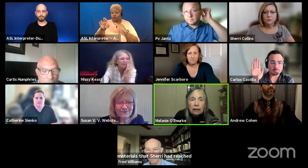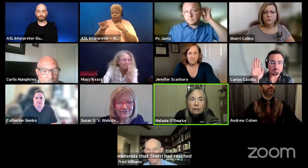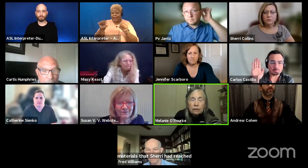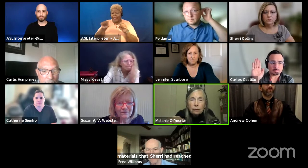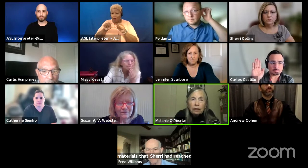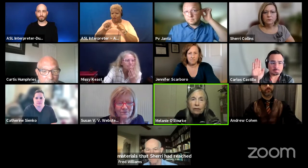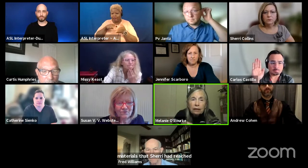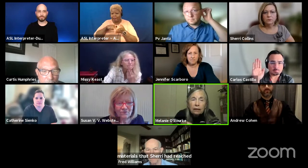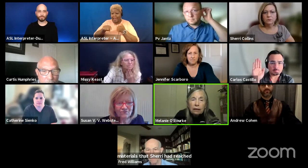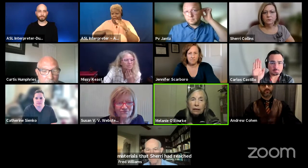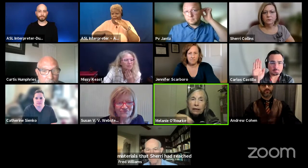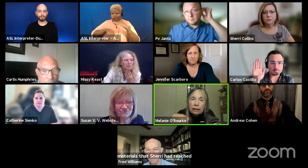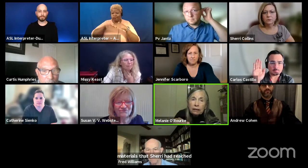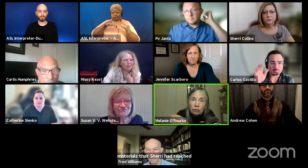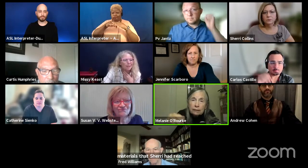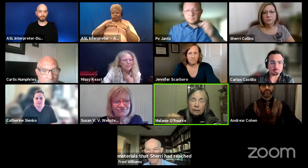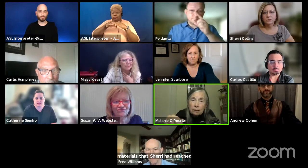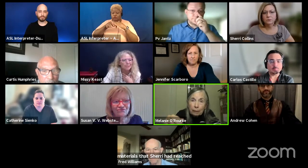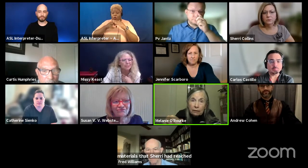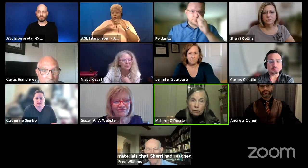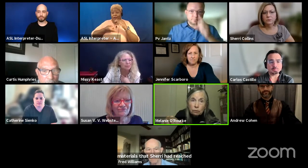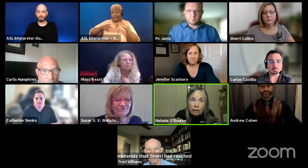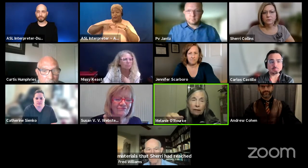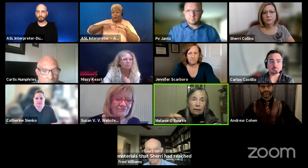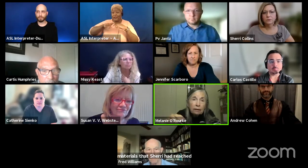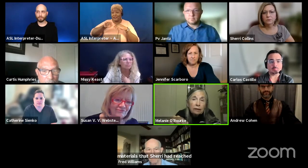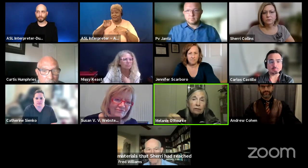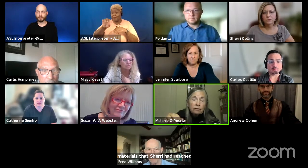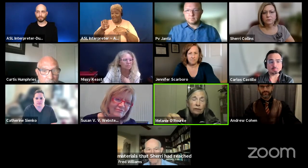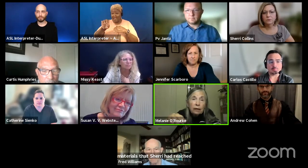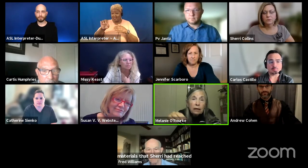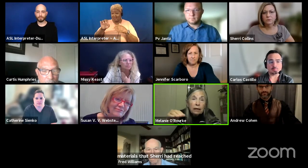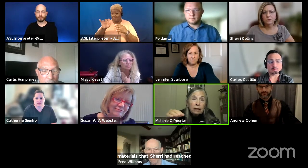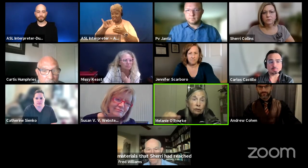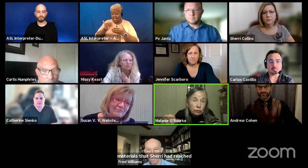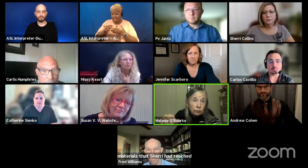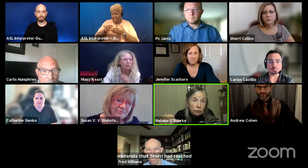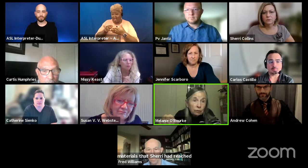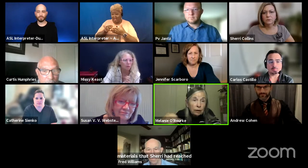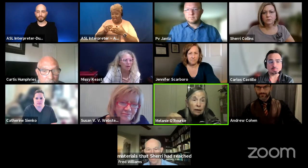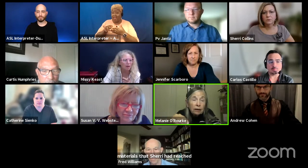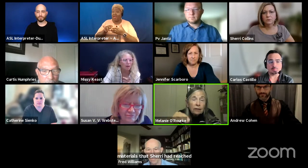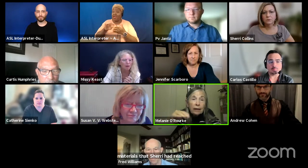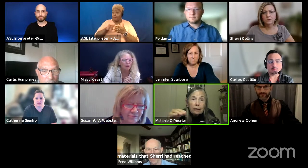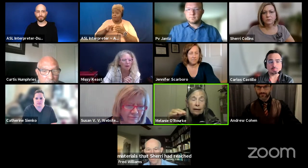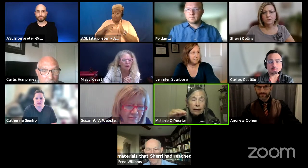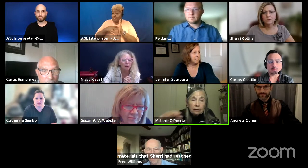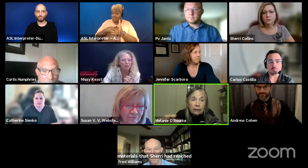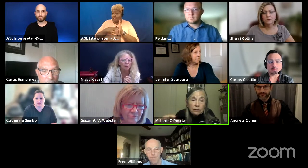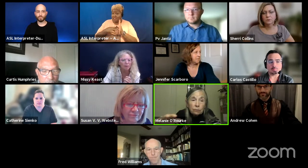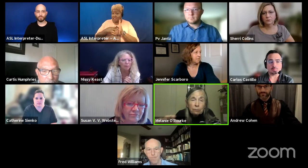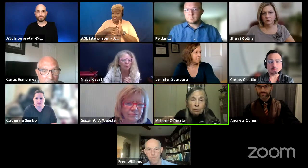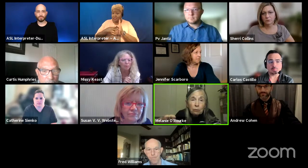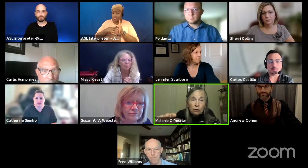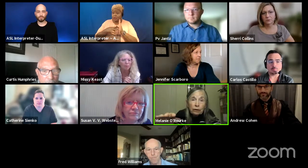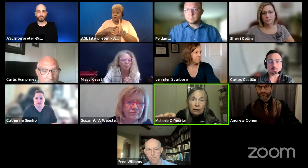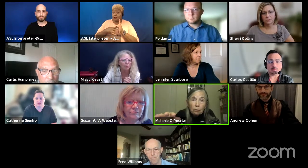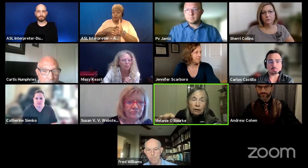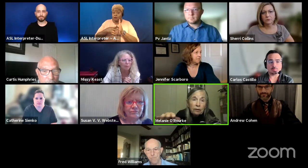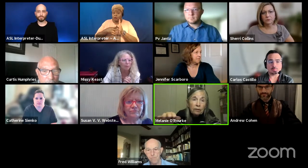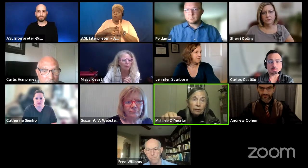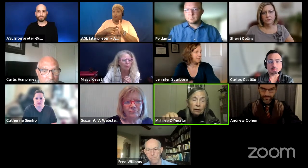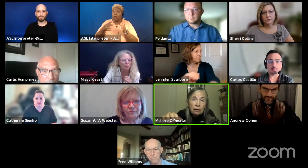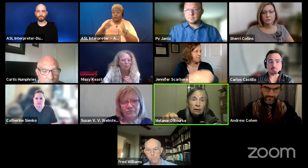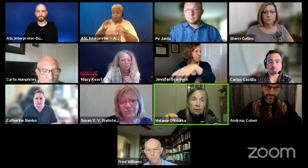area, and so giving an increase to the base, would that kind of ensure that at least we'd be